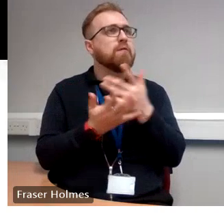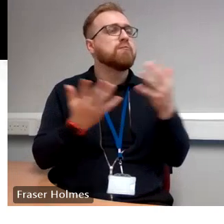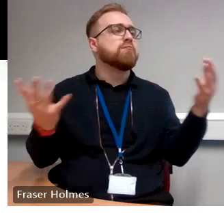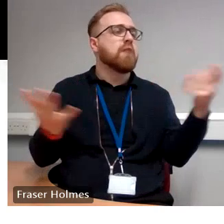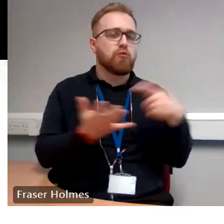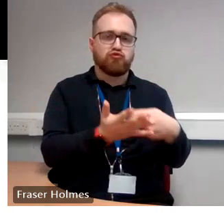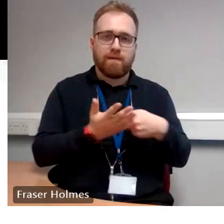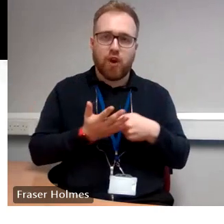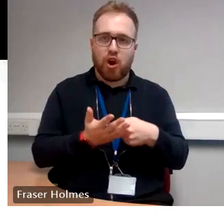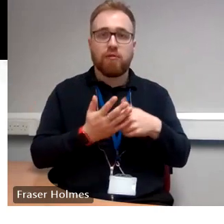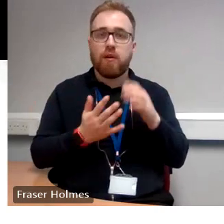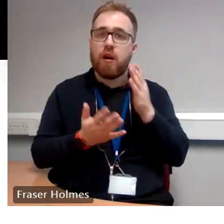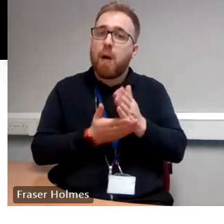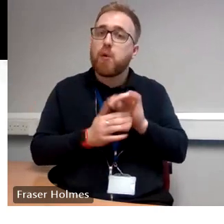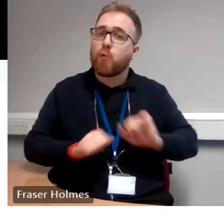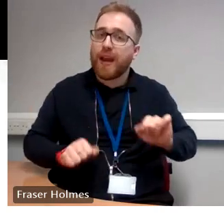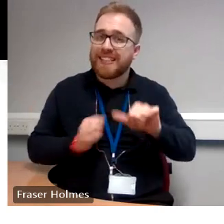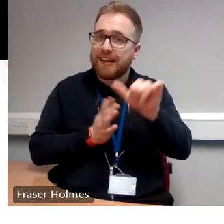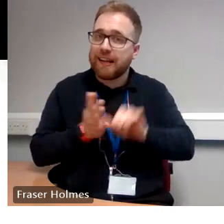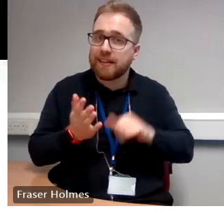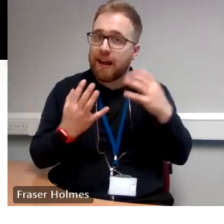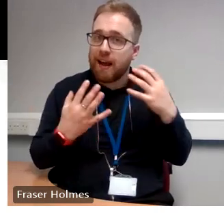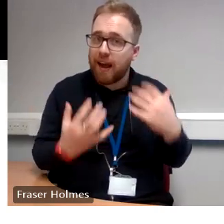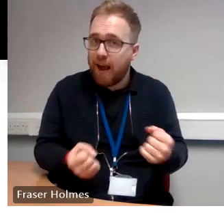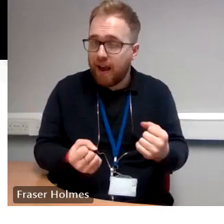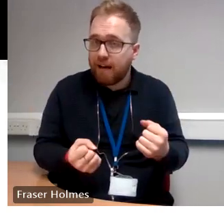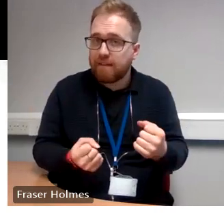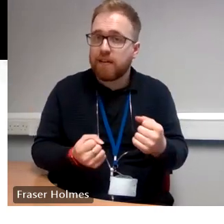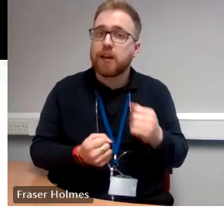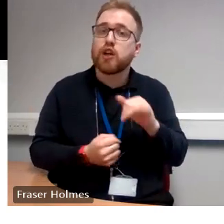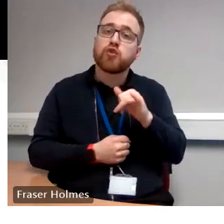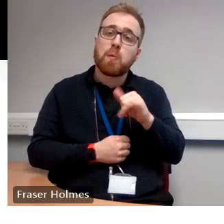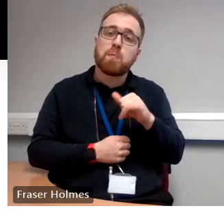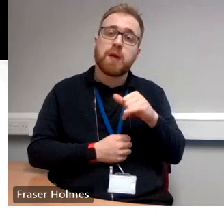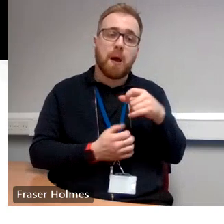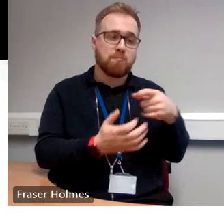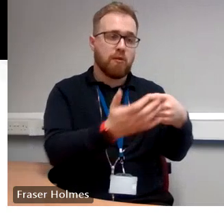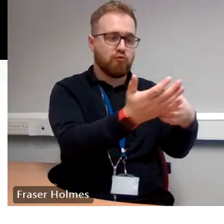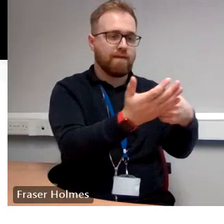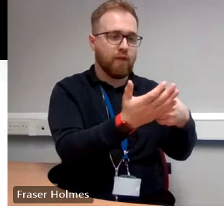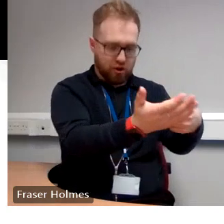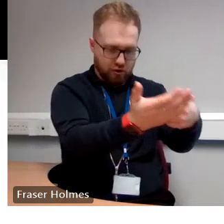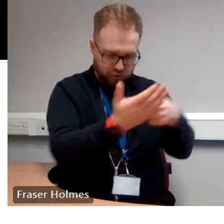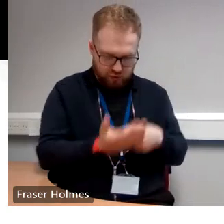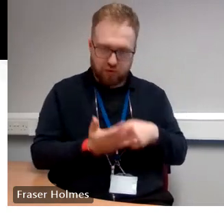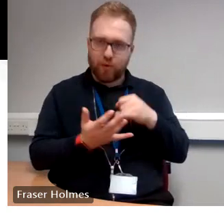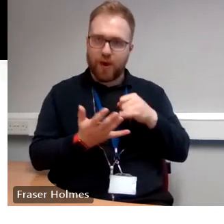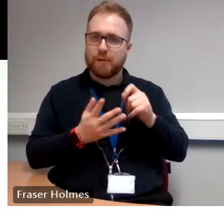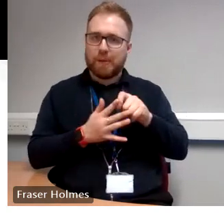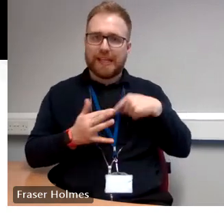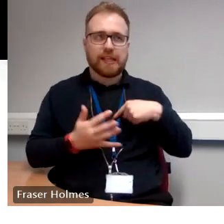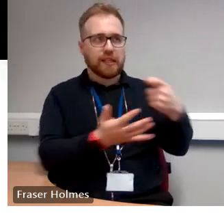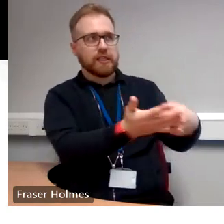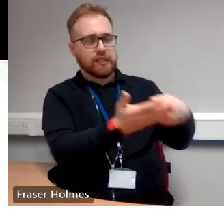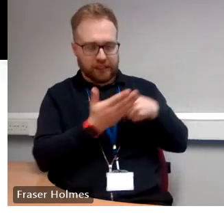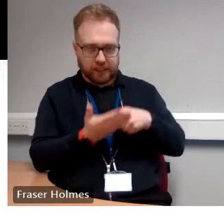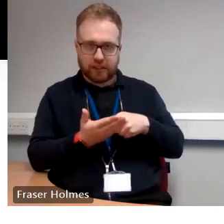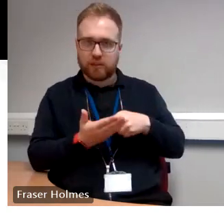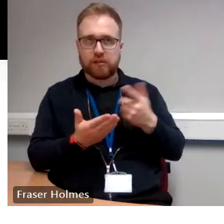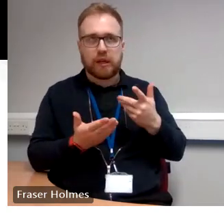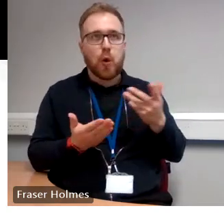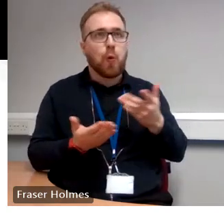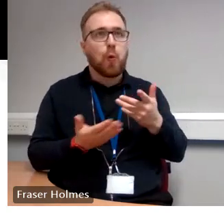There is a waiting list, and sometimes referrers send patients to social prescribers because they don't know where else to